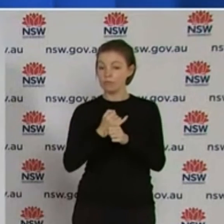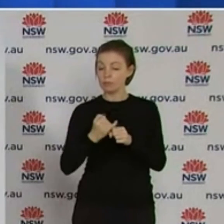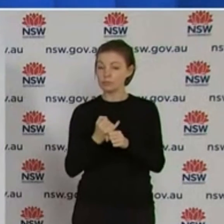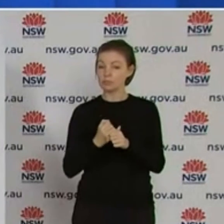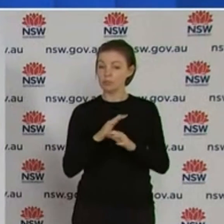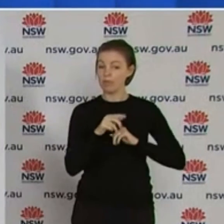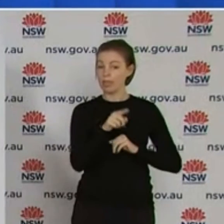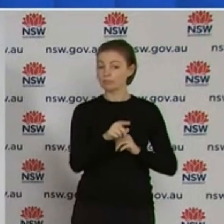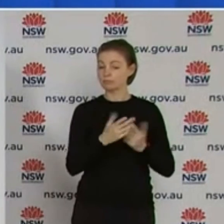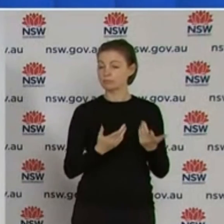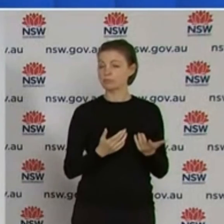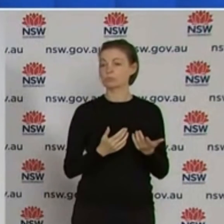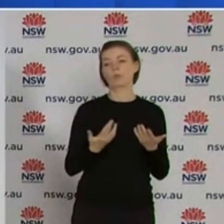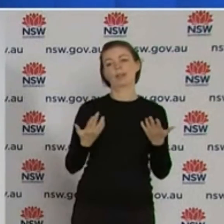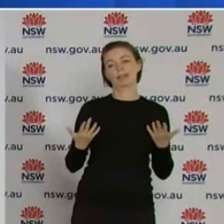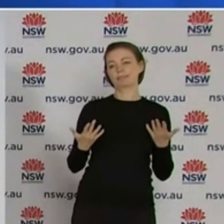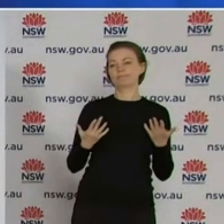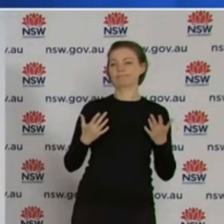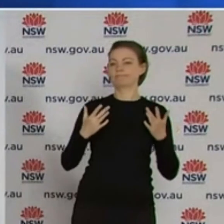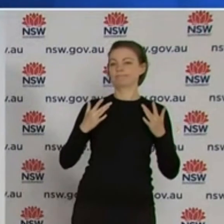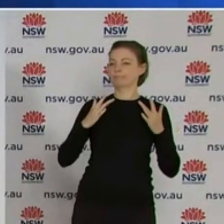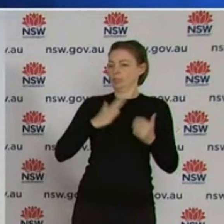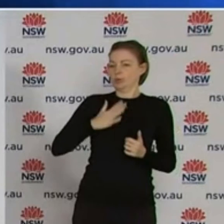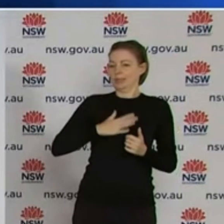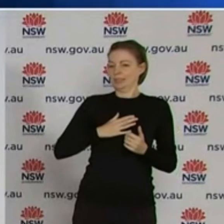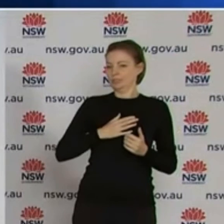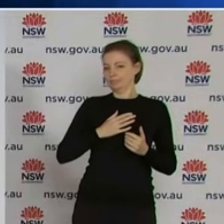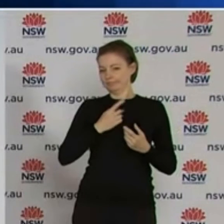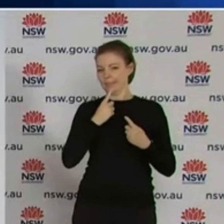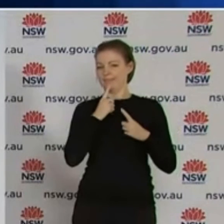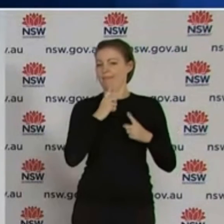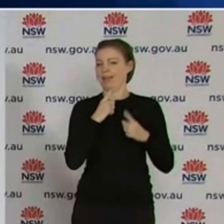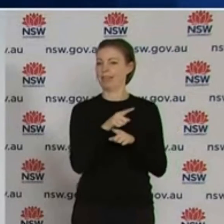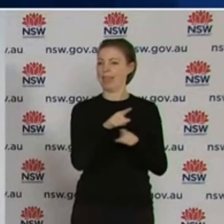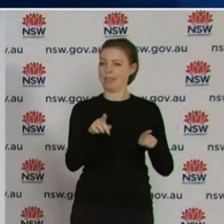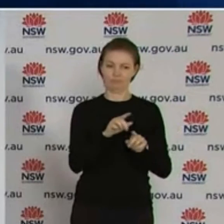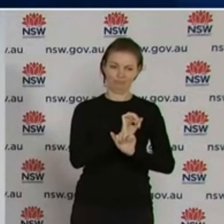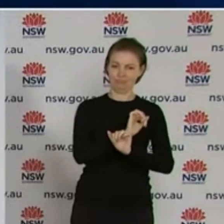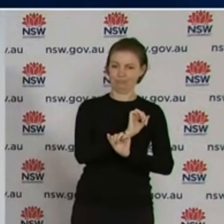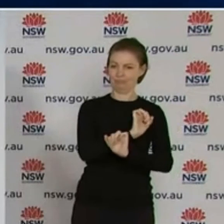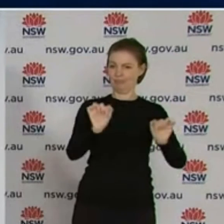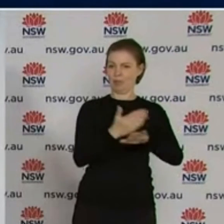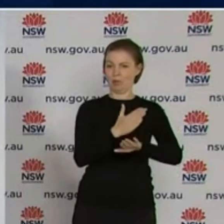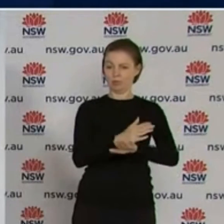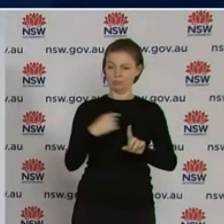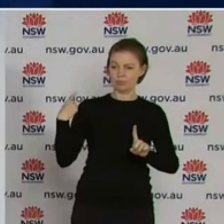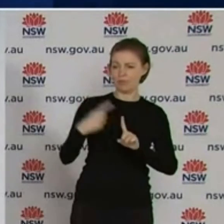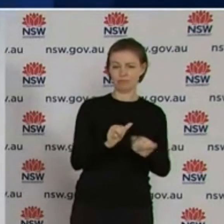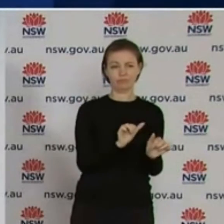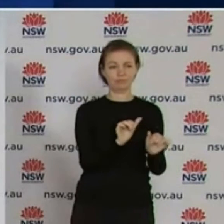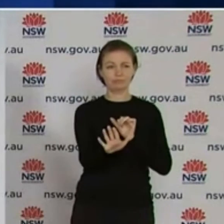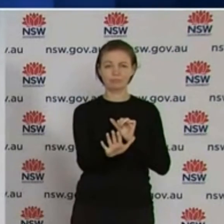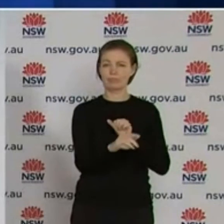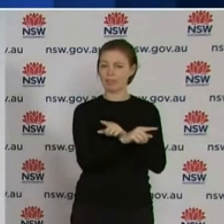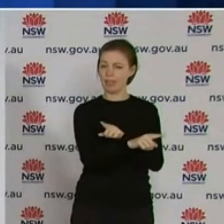in getting communities vaccinated and also helping inform communities of what is the best choice for them. So I have complete confidence that GPs